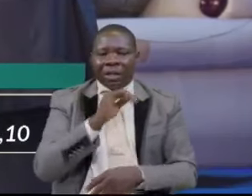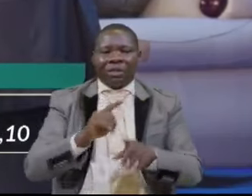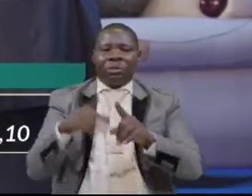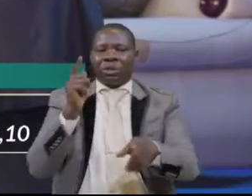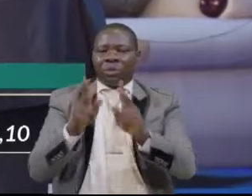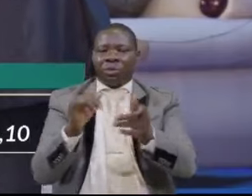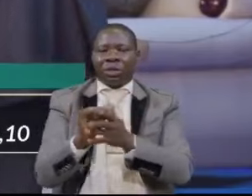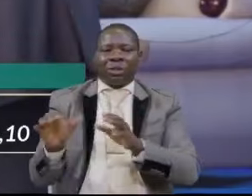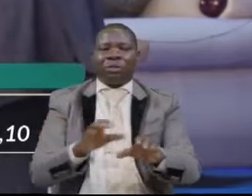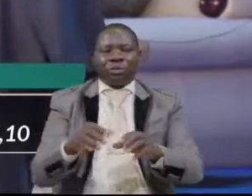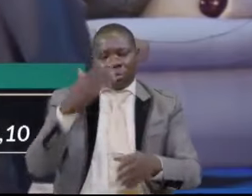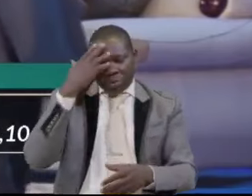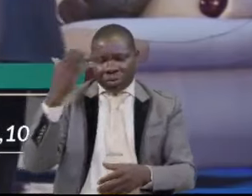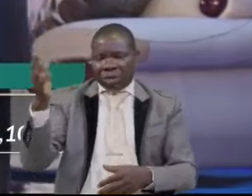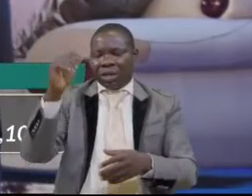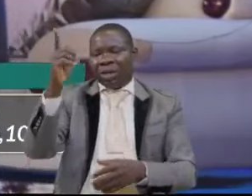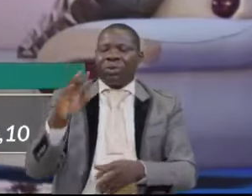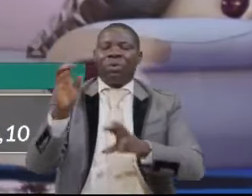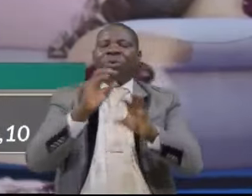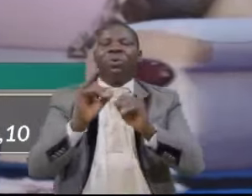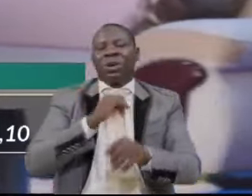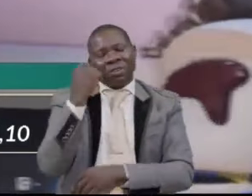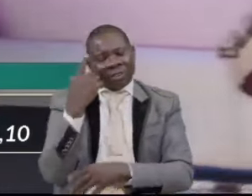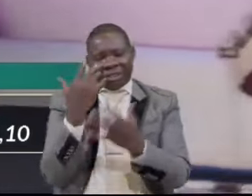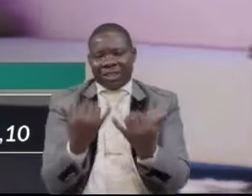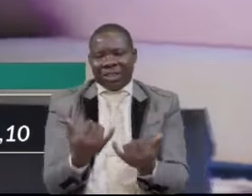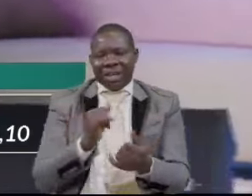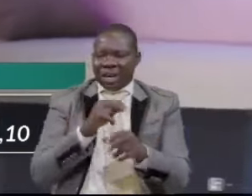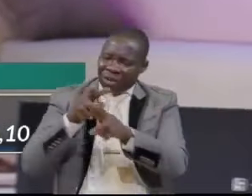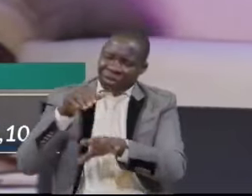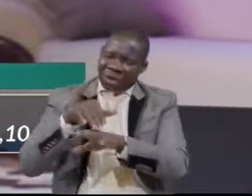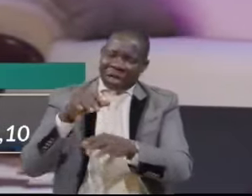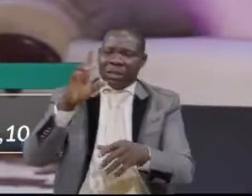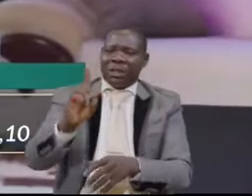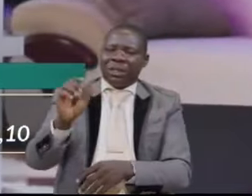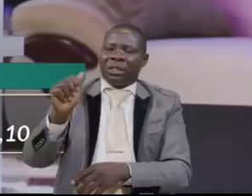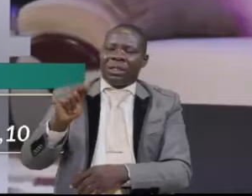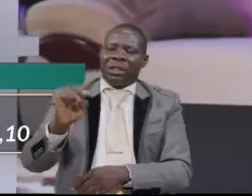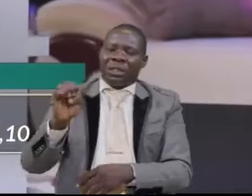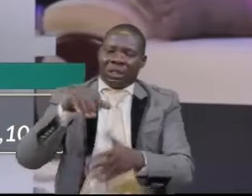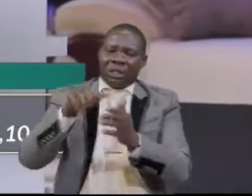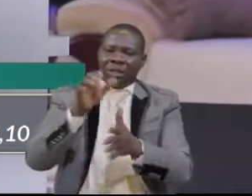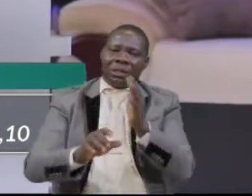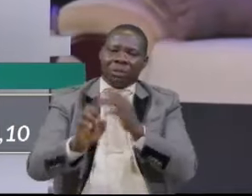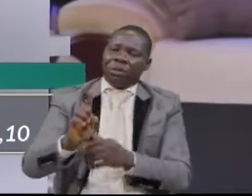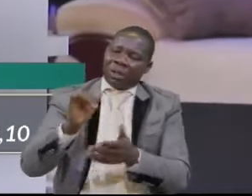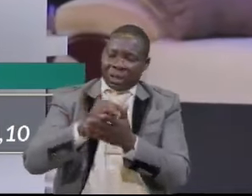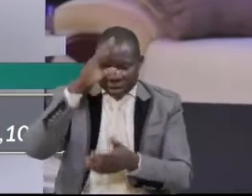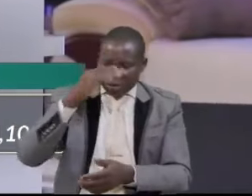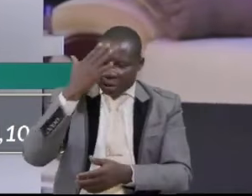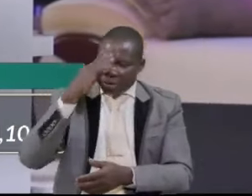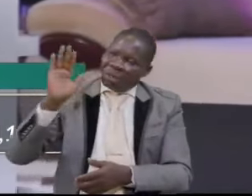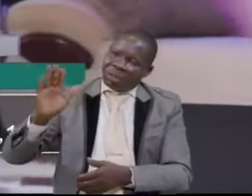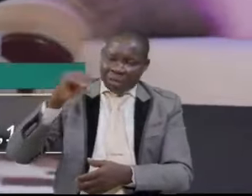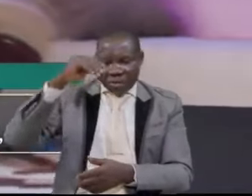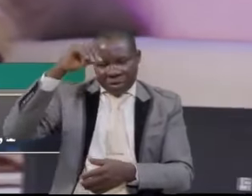do know their God, I look at Daniel in chapter 1, that man knew his God. I look at Daniel in